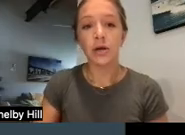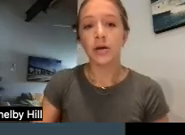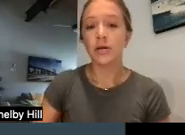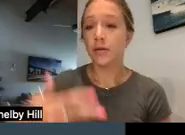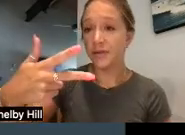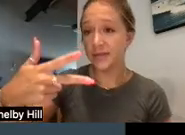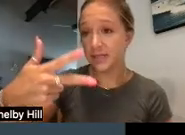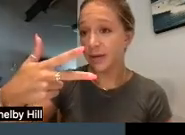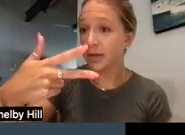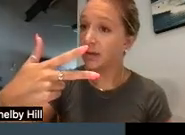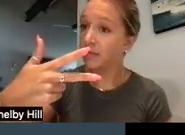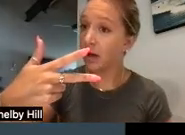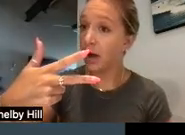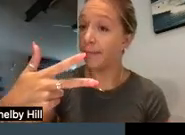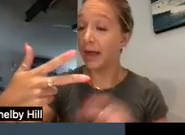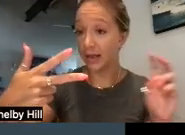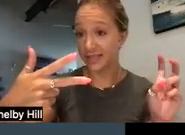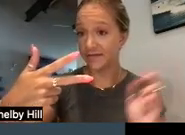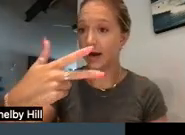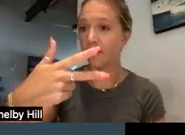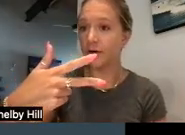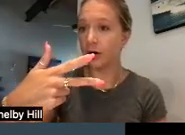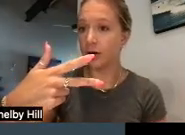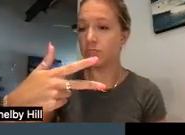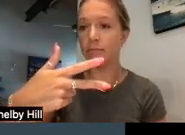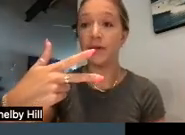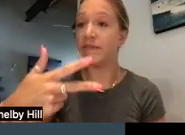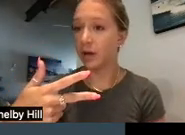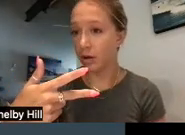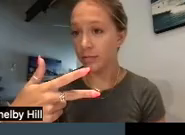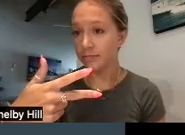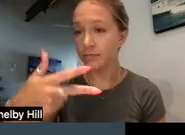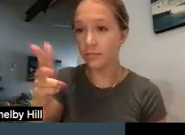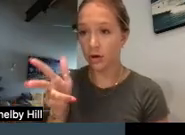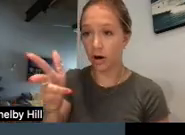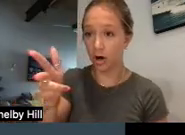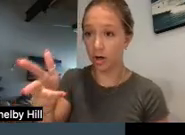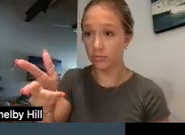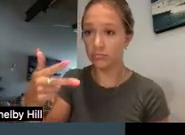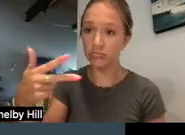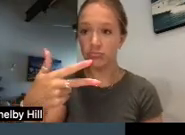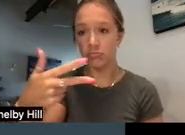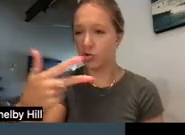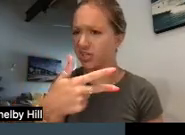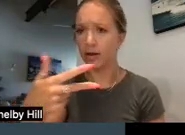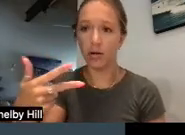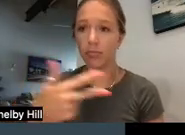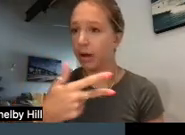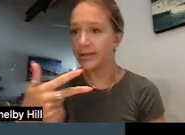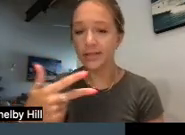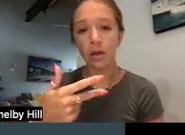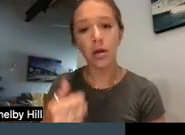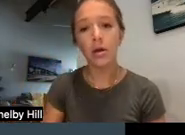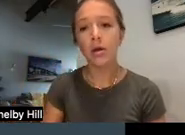page. This is typically a classifier for maybe a vehicle: car,